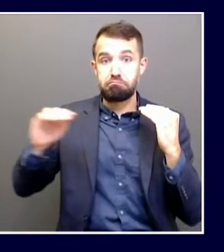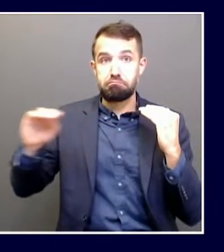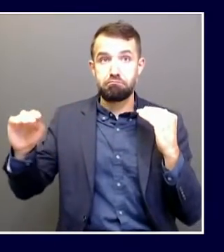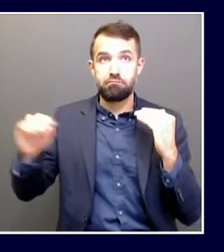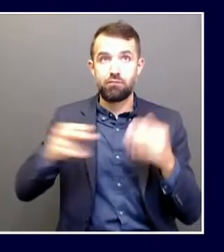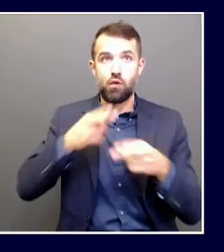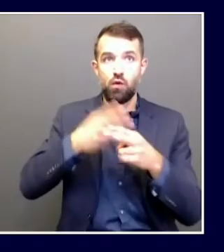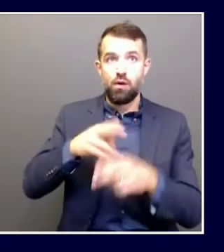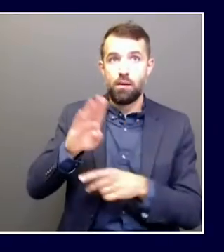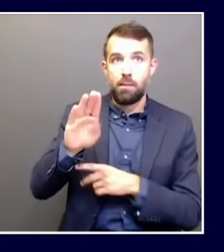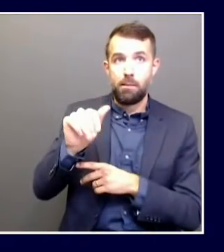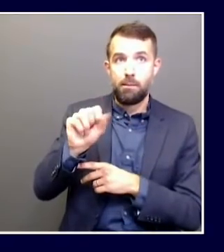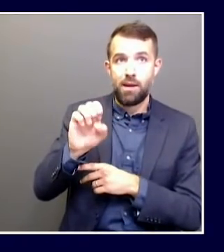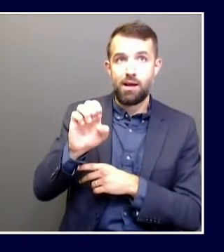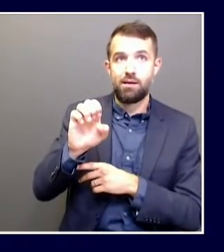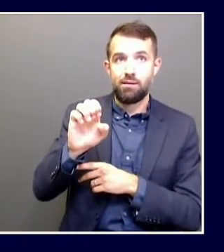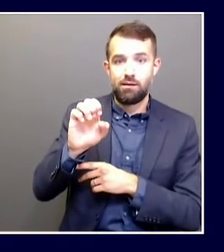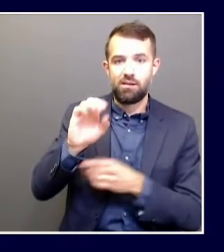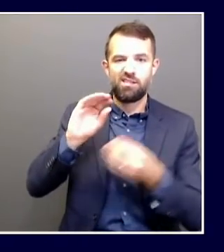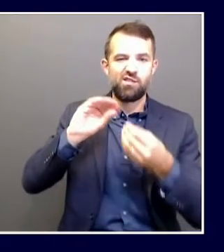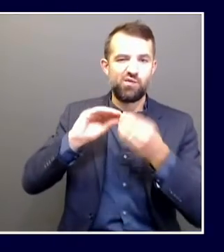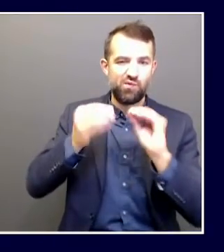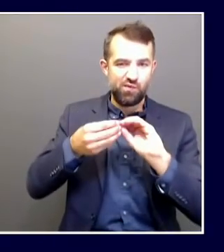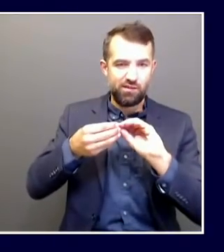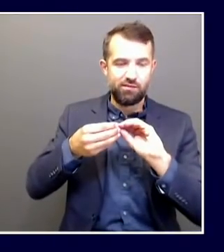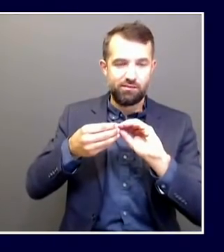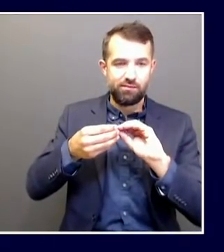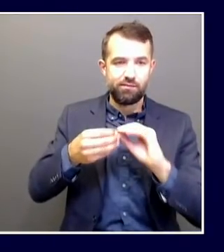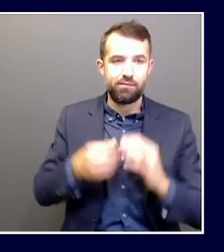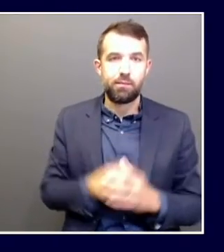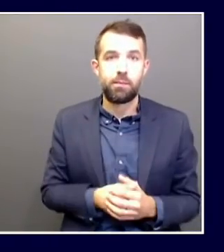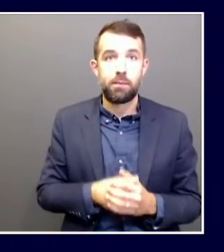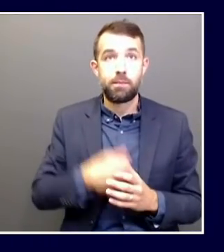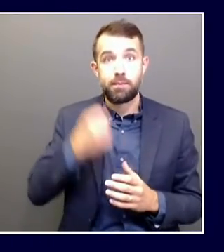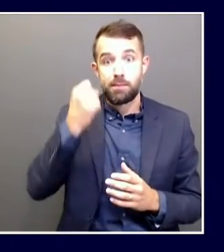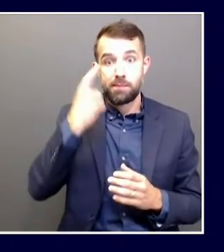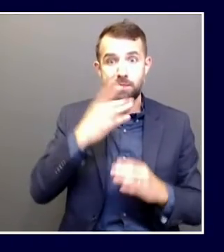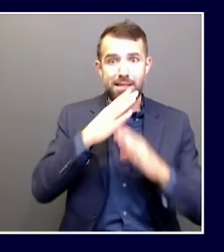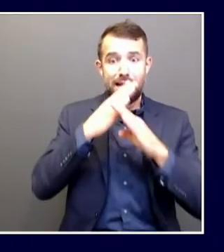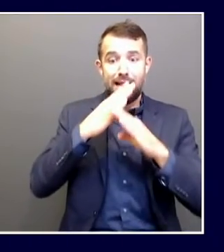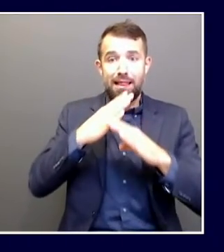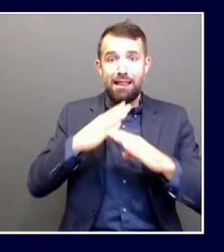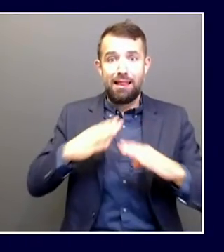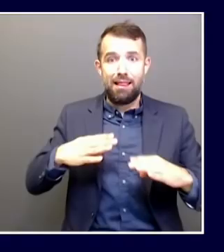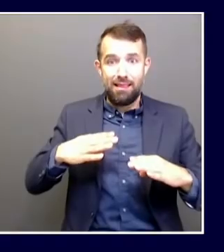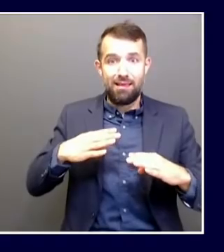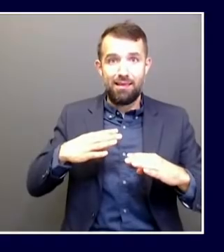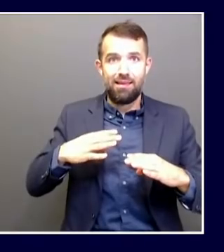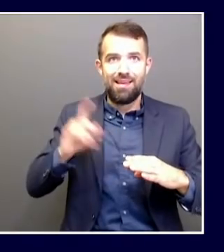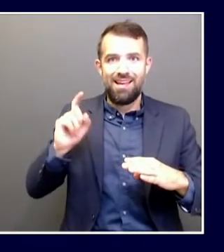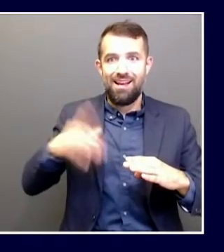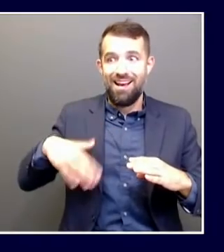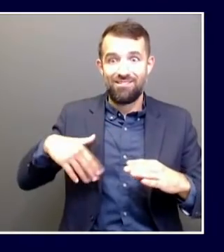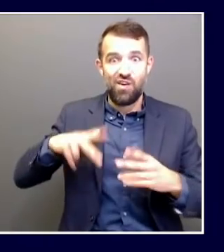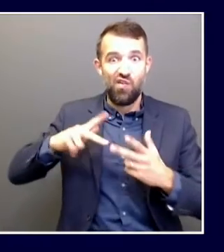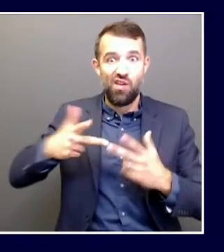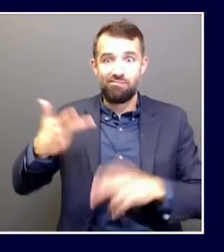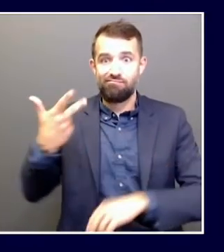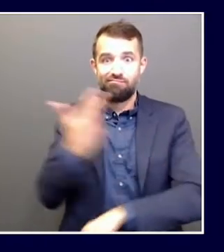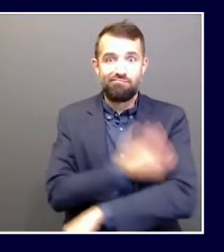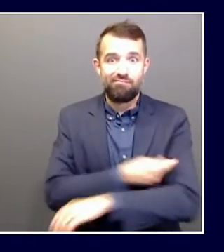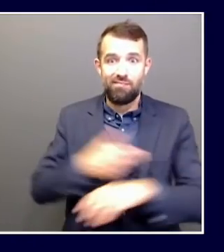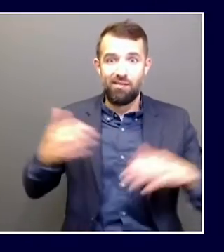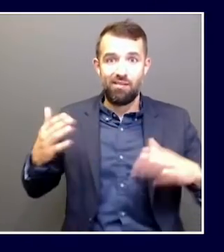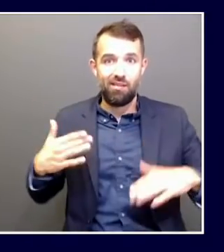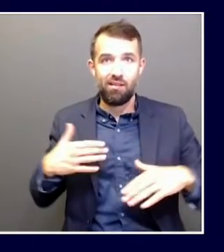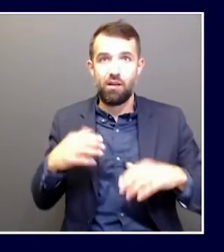people, and thus the same small percentage of them experiencing a breakthrough case just translates numerically